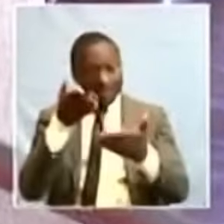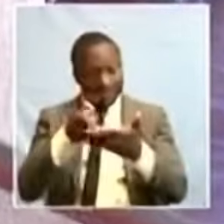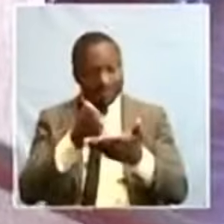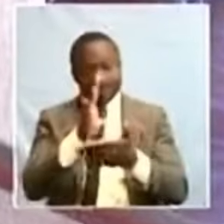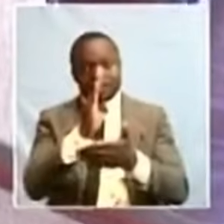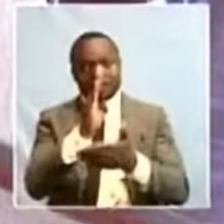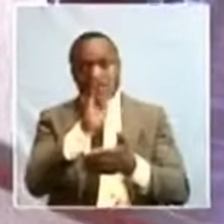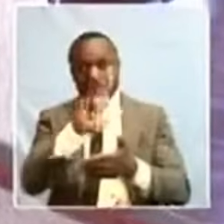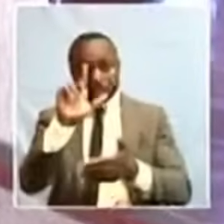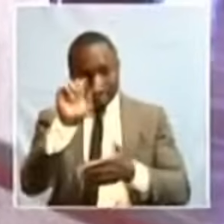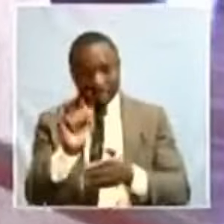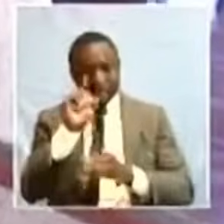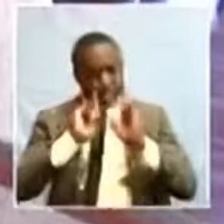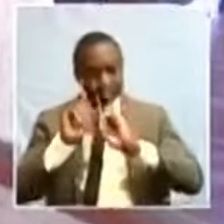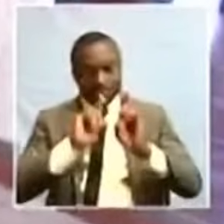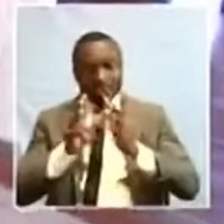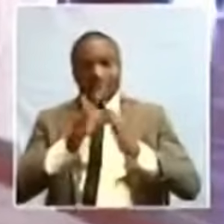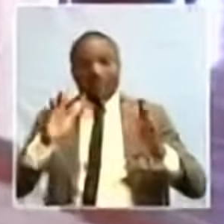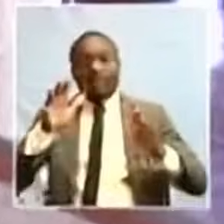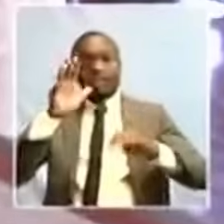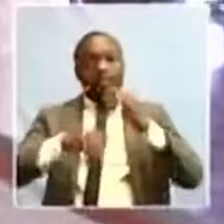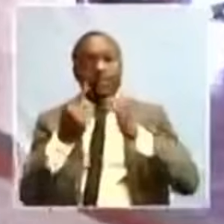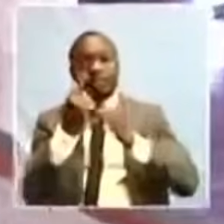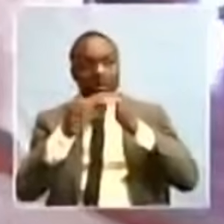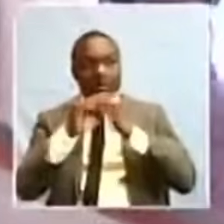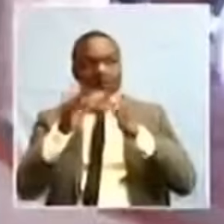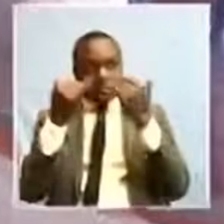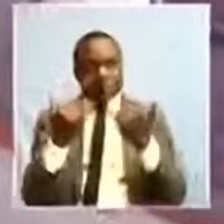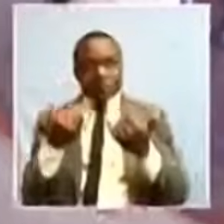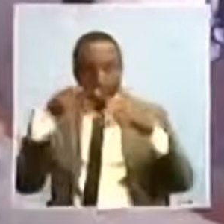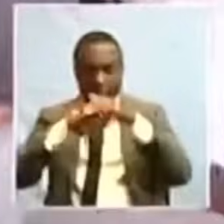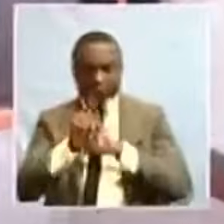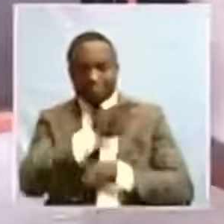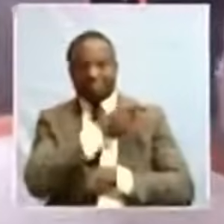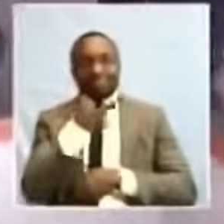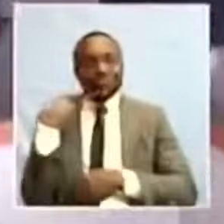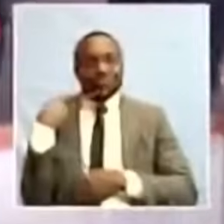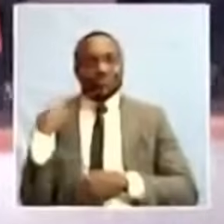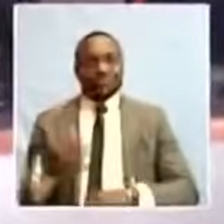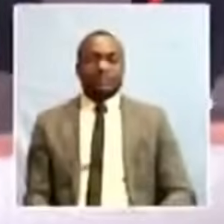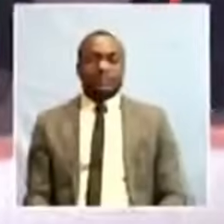to be considered at more than one stage. Just now, we take you to the floor of the House.